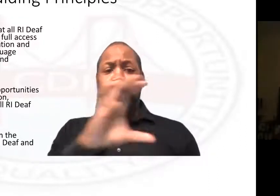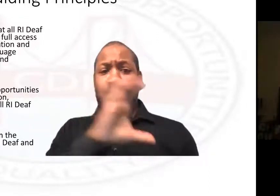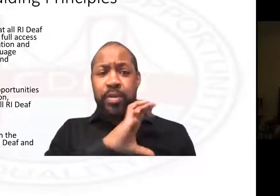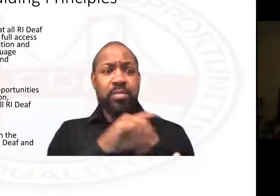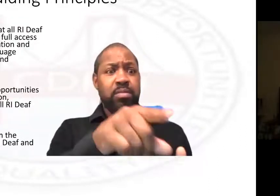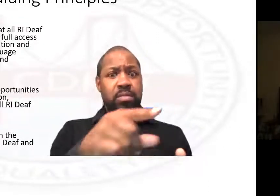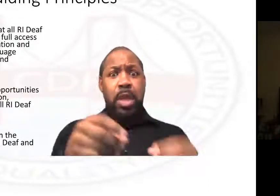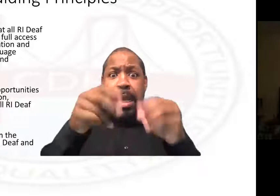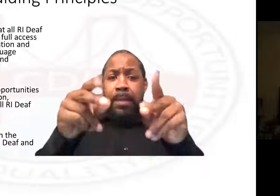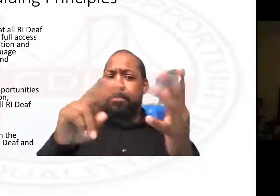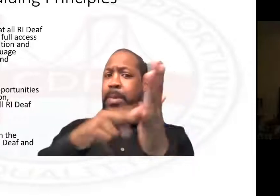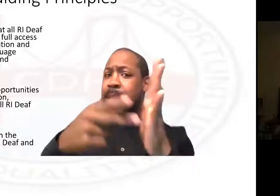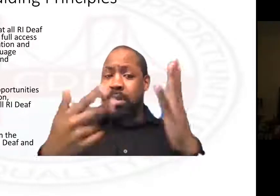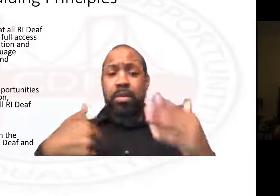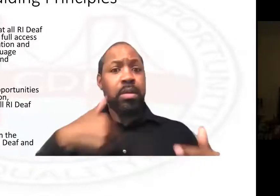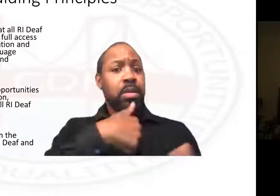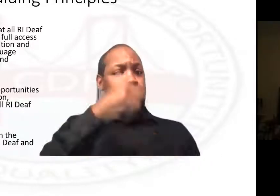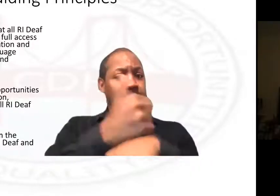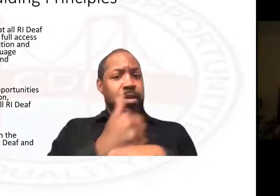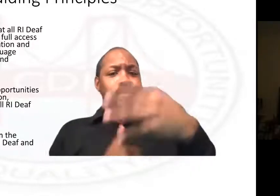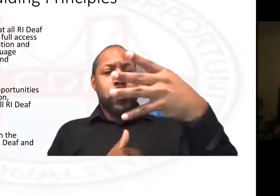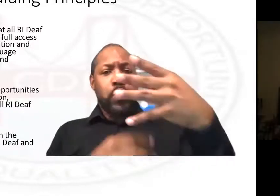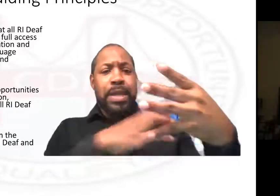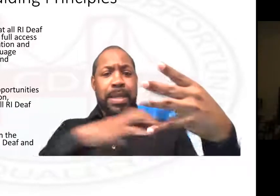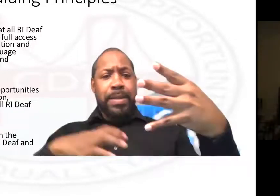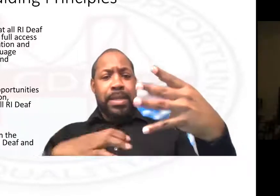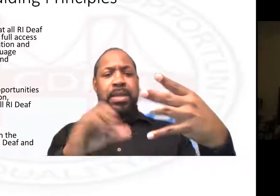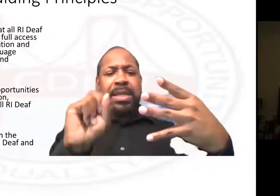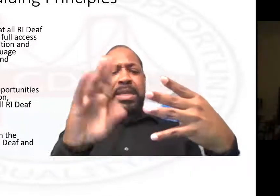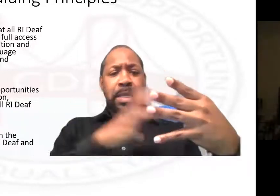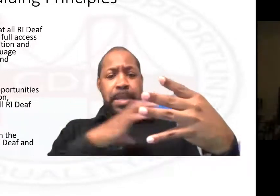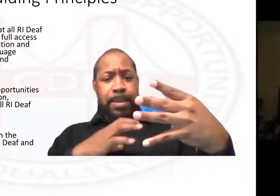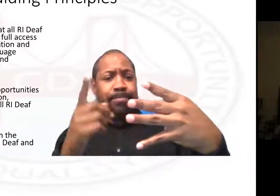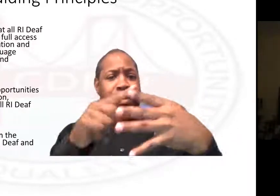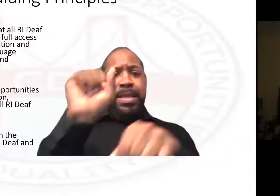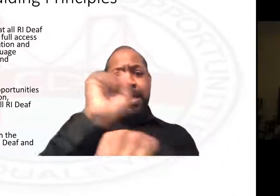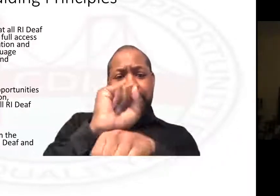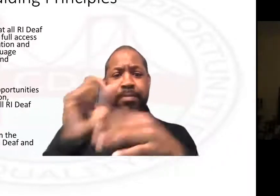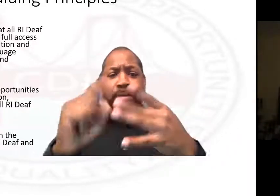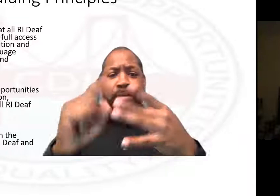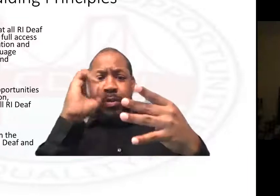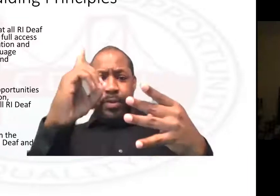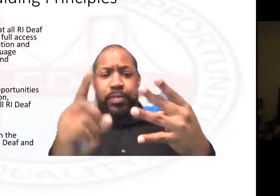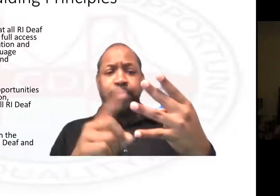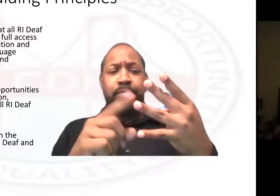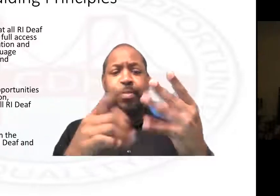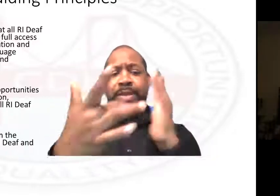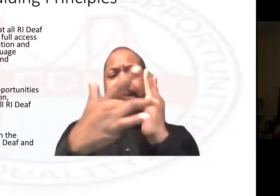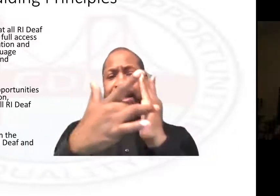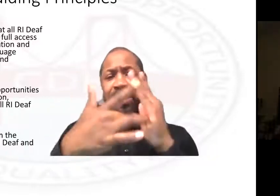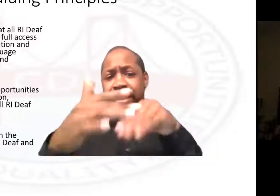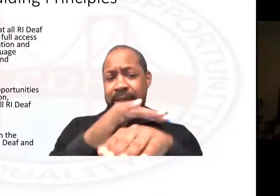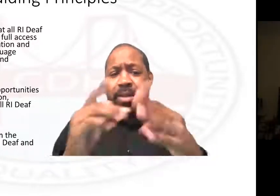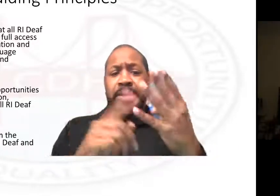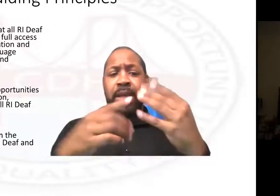employment, and legislation for all Rhode Island deaf and hard of hearing citizens. We set up the four committees, the four subcommittees: